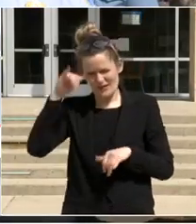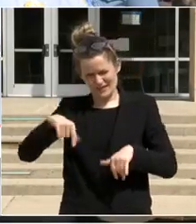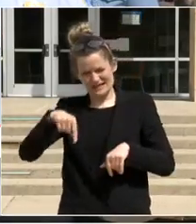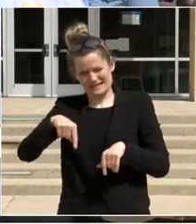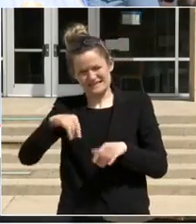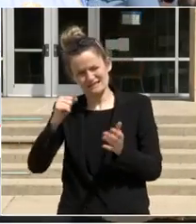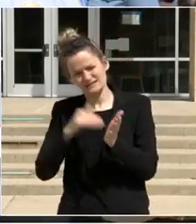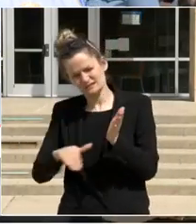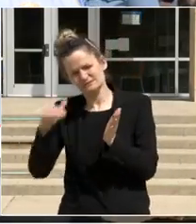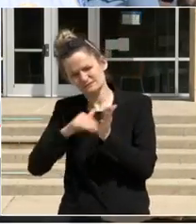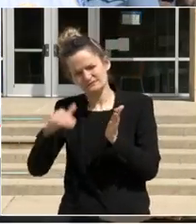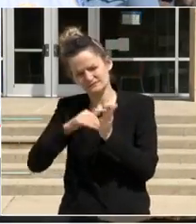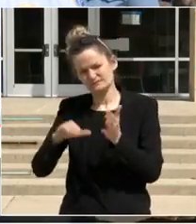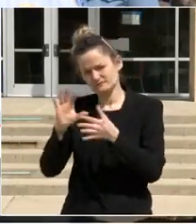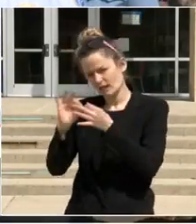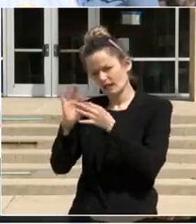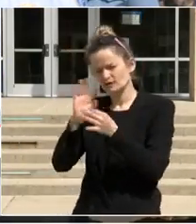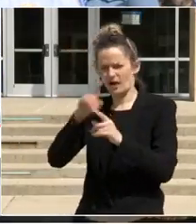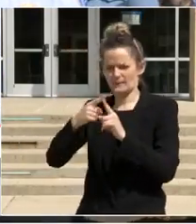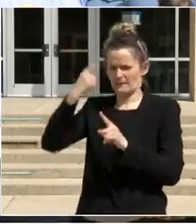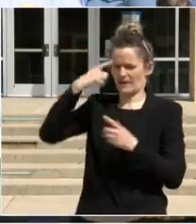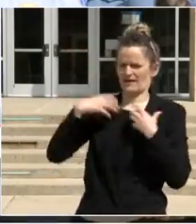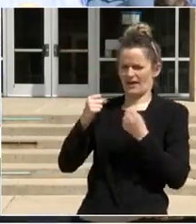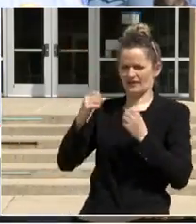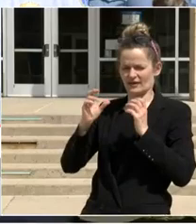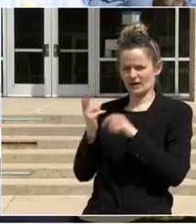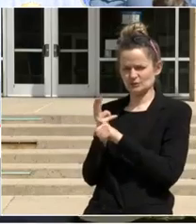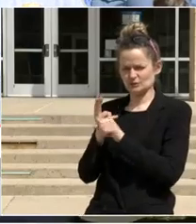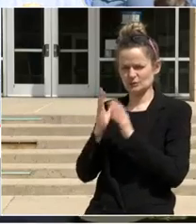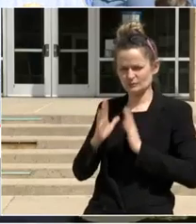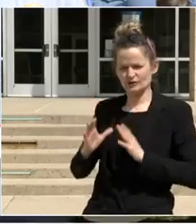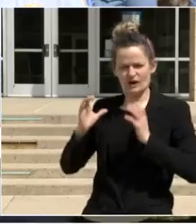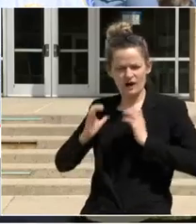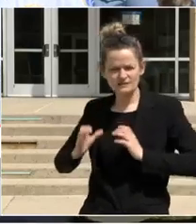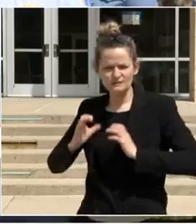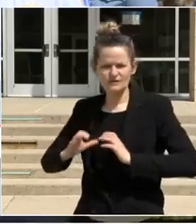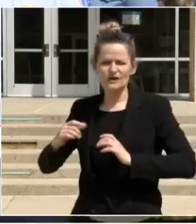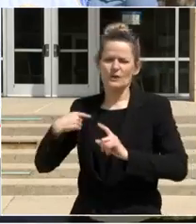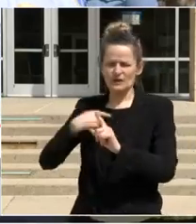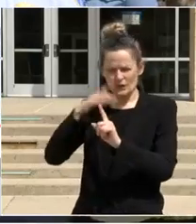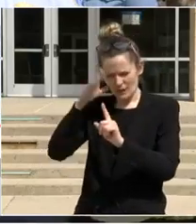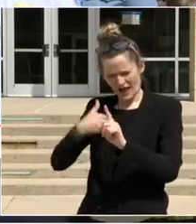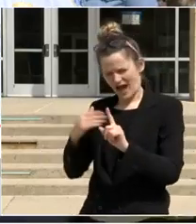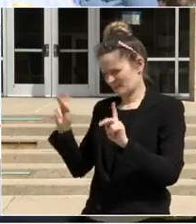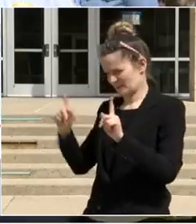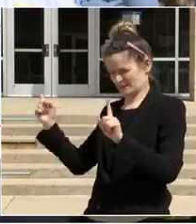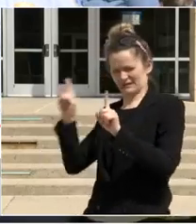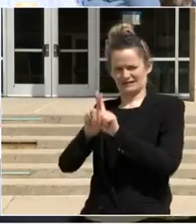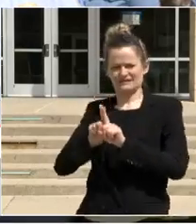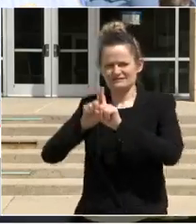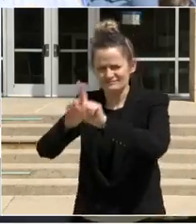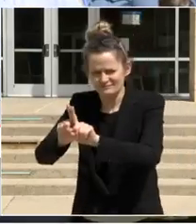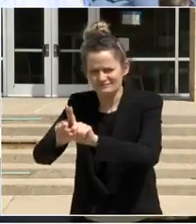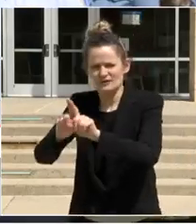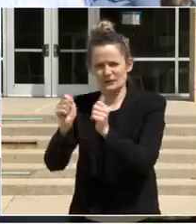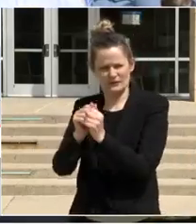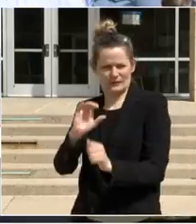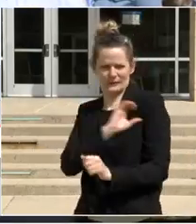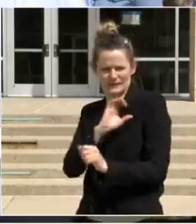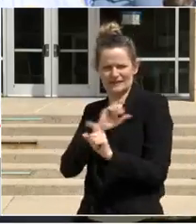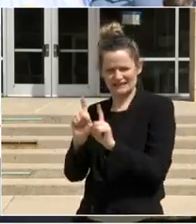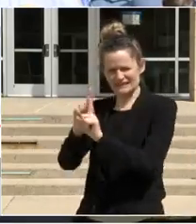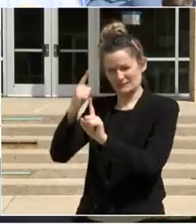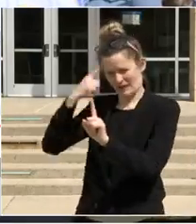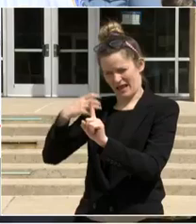health consumer, we can have somebody go out with the police. So we're all for all of those things, but it does not mitigate